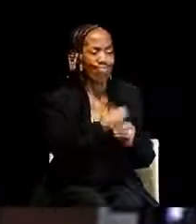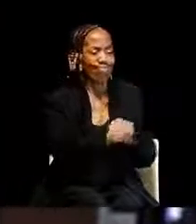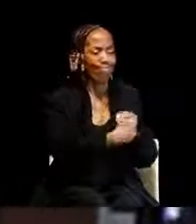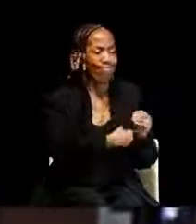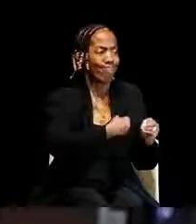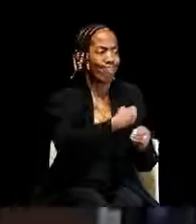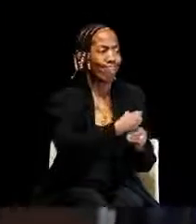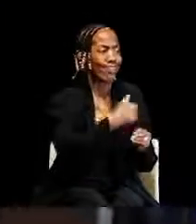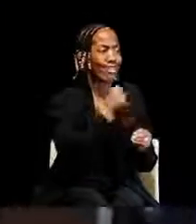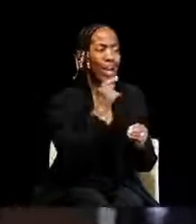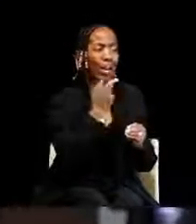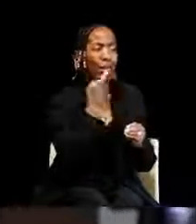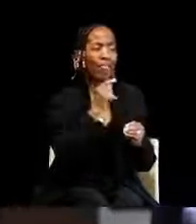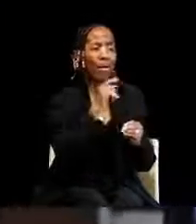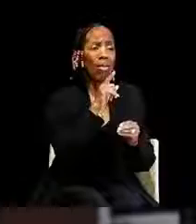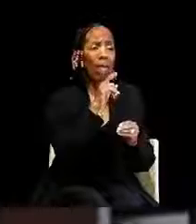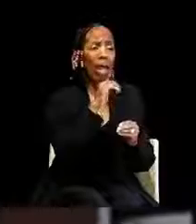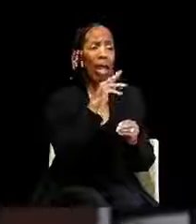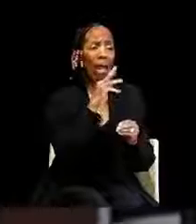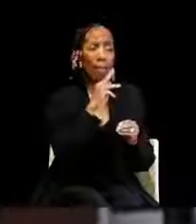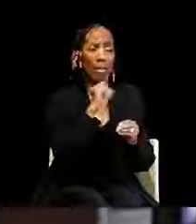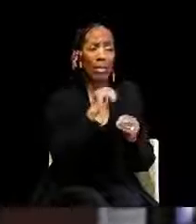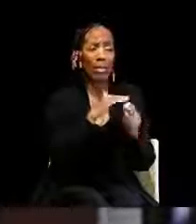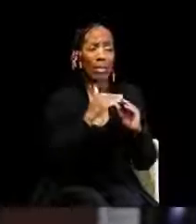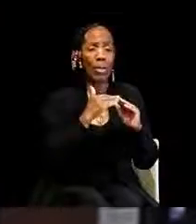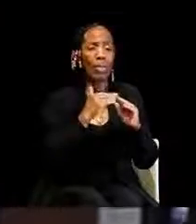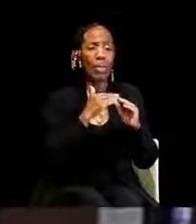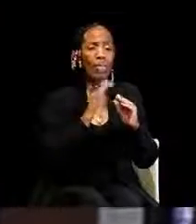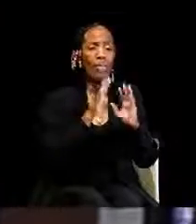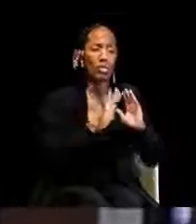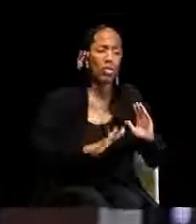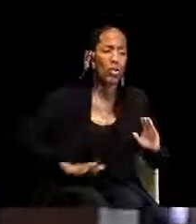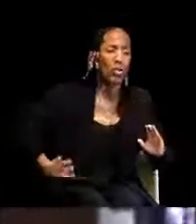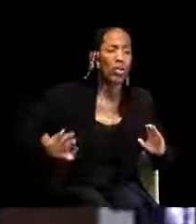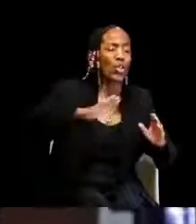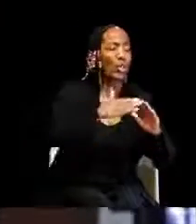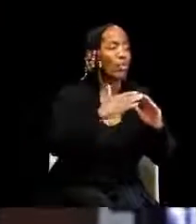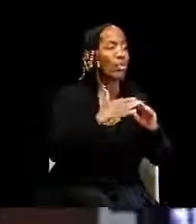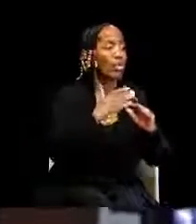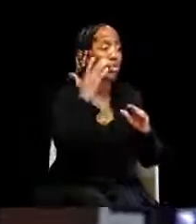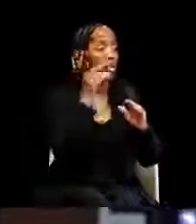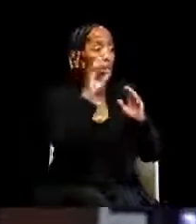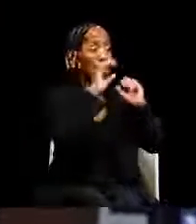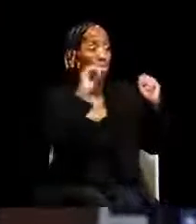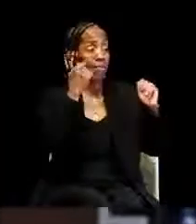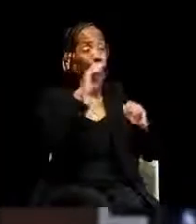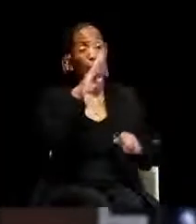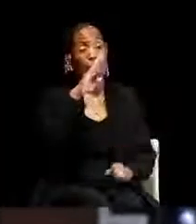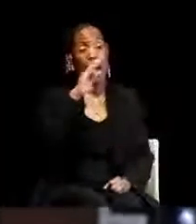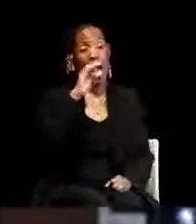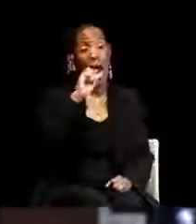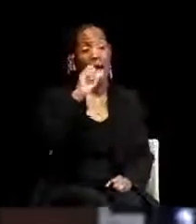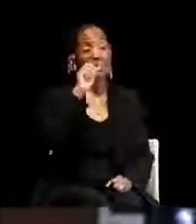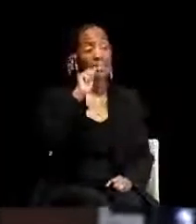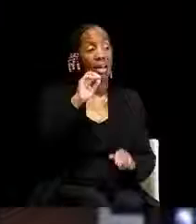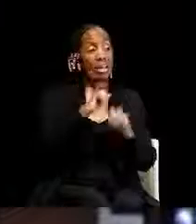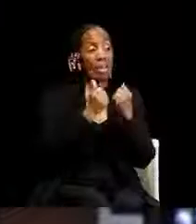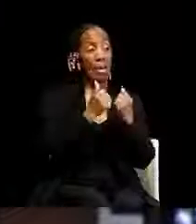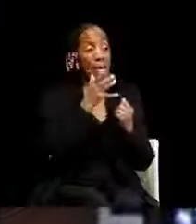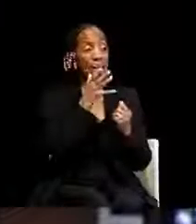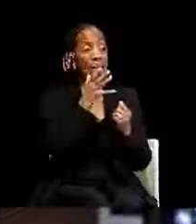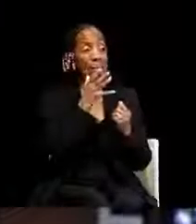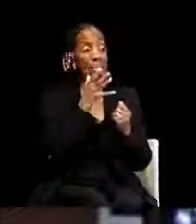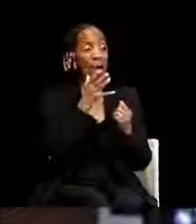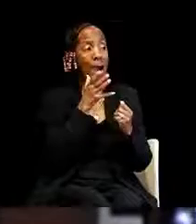to the Liberian community, but to the community at large. As you know, I'm the president for the Bahasa Association. Your mom here is my